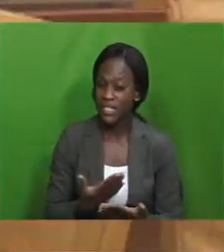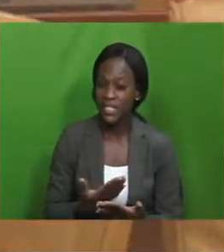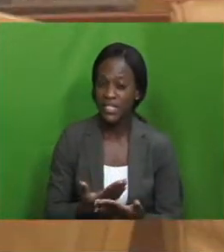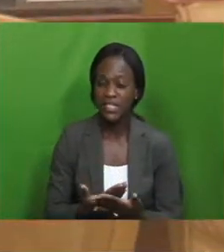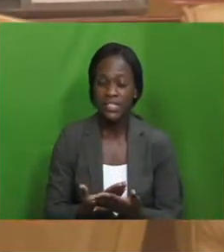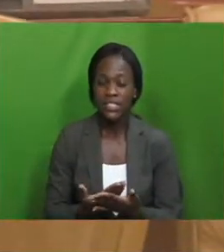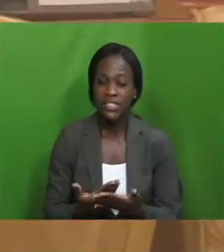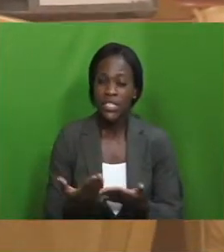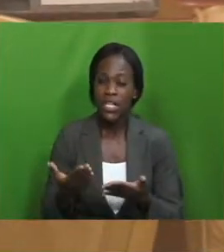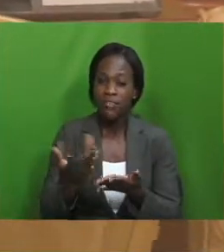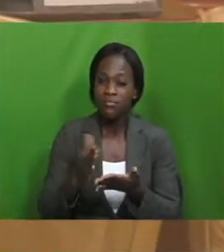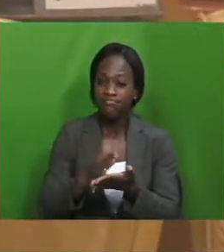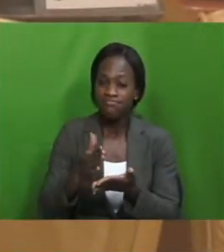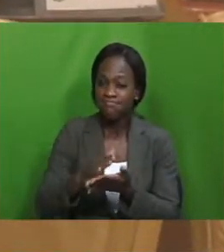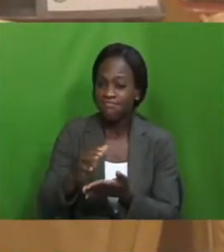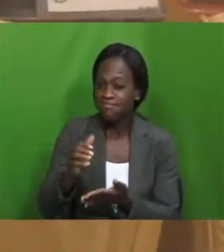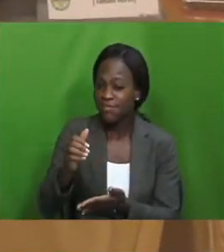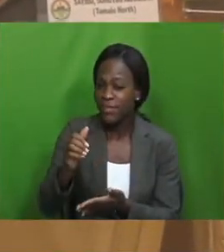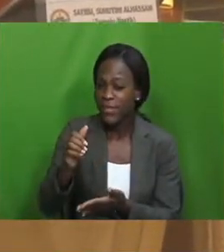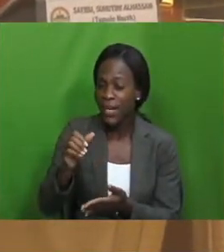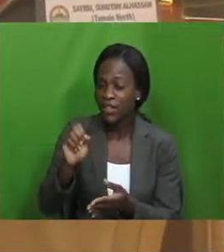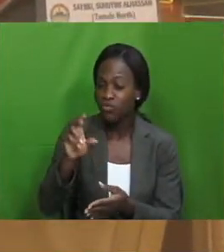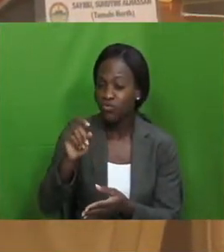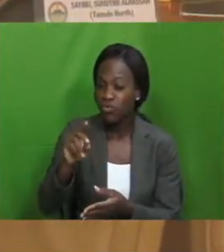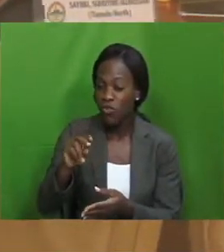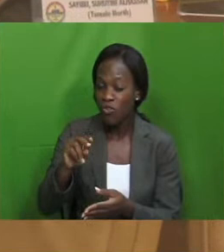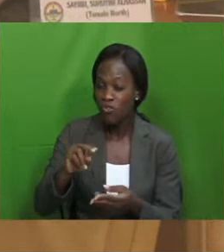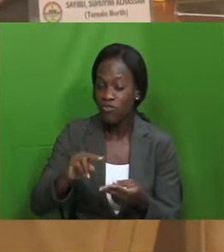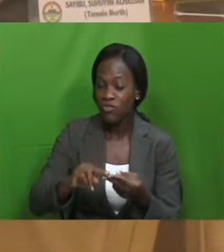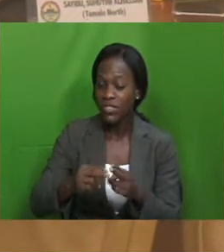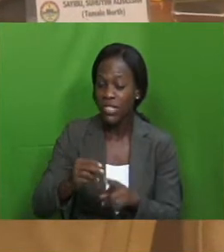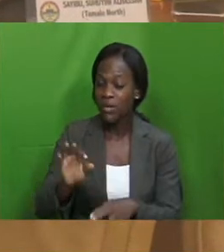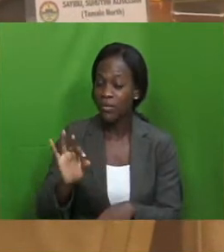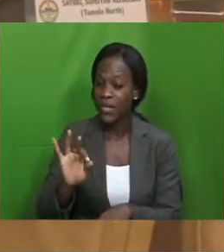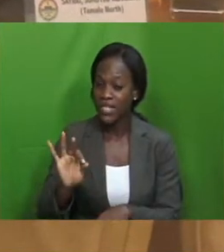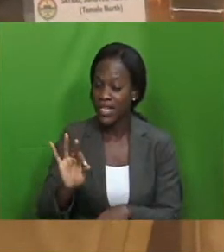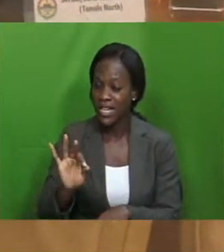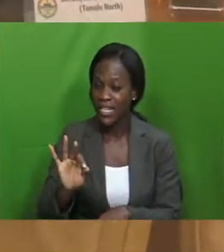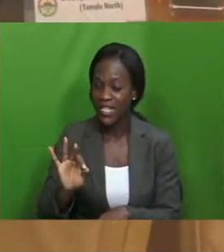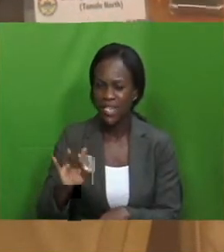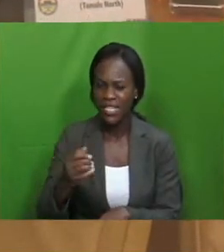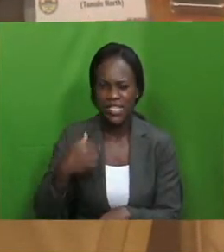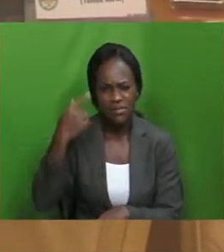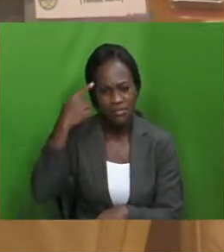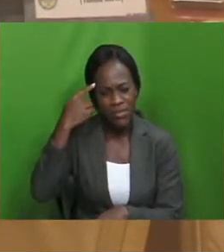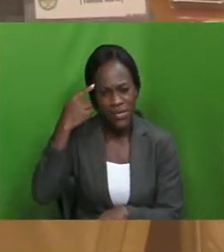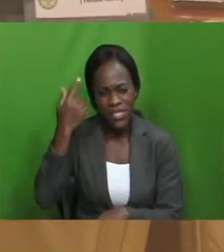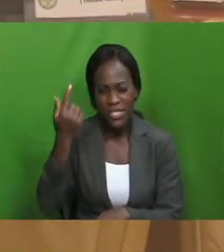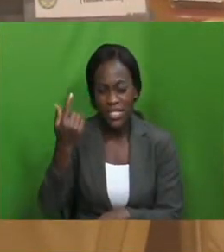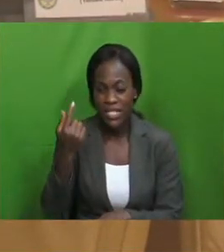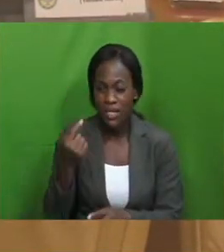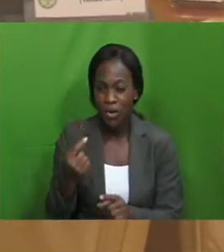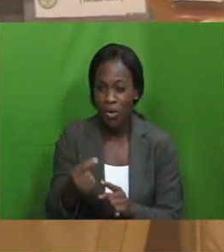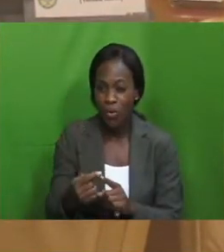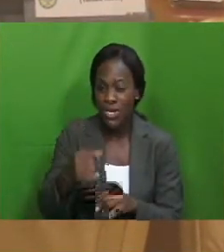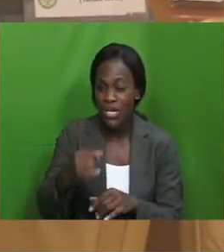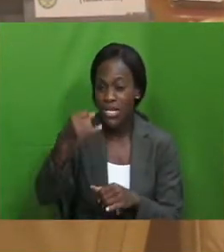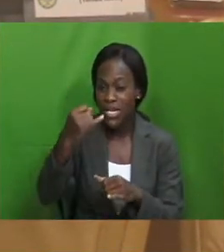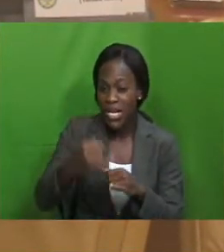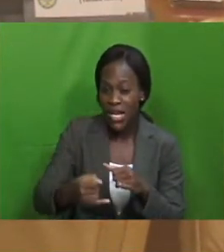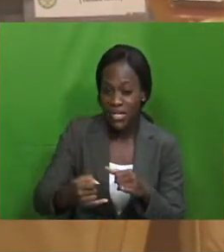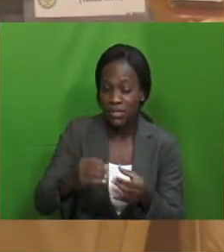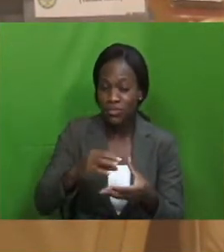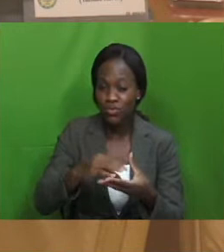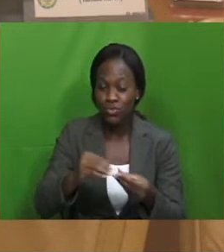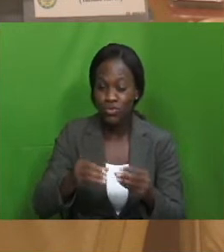I would have thought that the proper rendition should be concluding comments on the statement deferred till Tuesday, 3rd